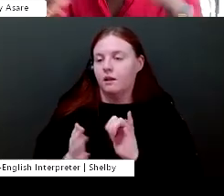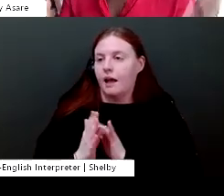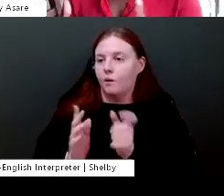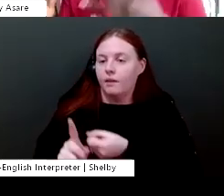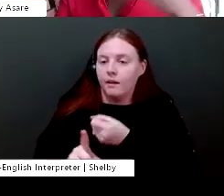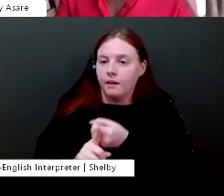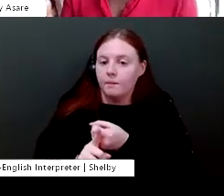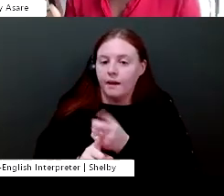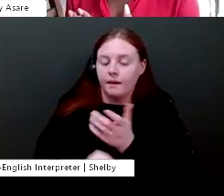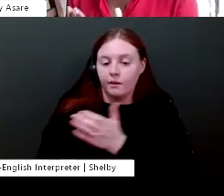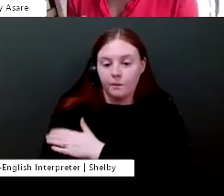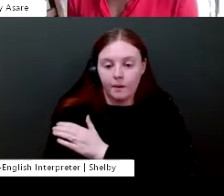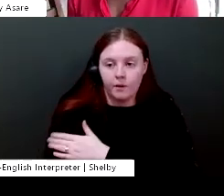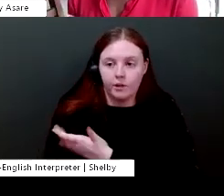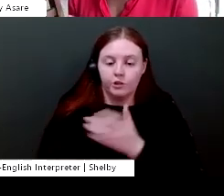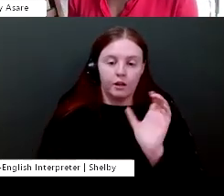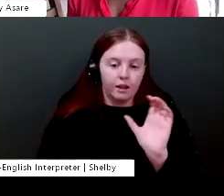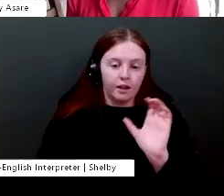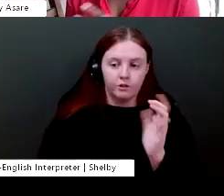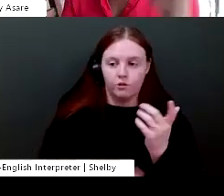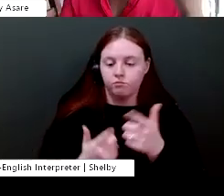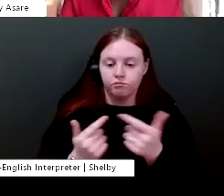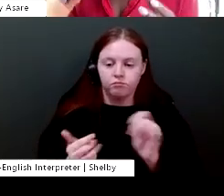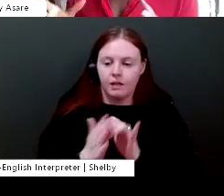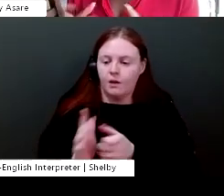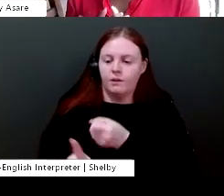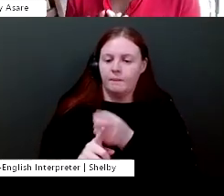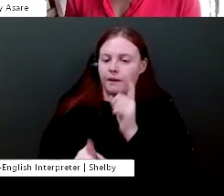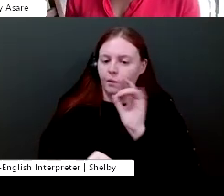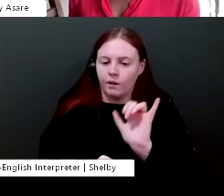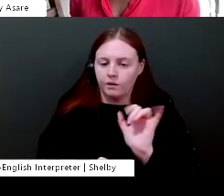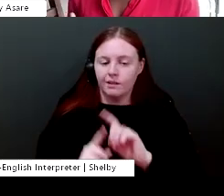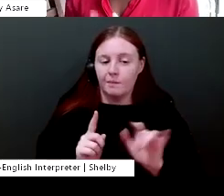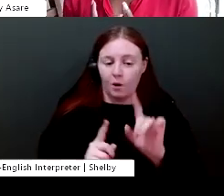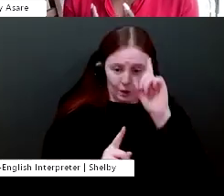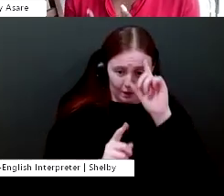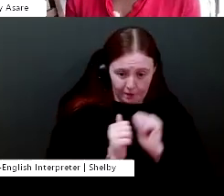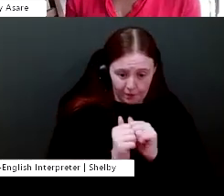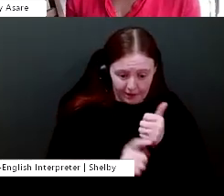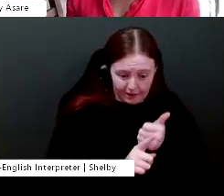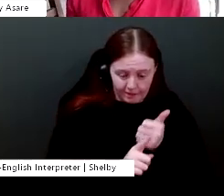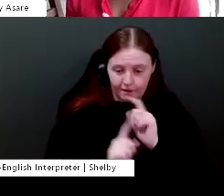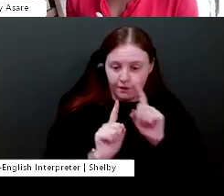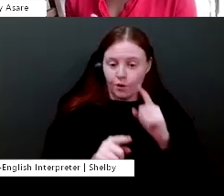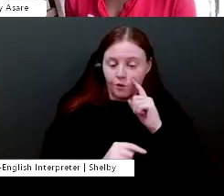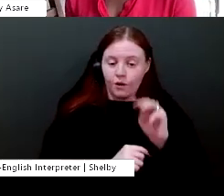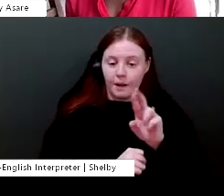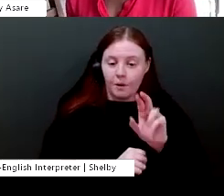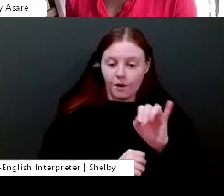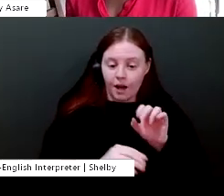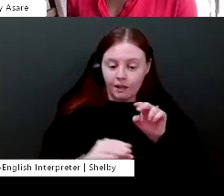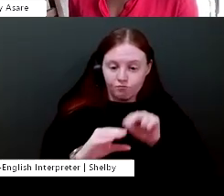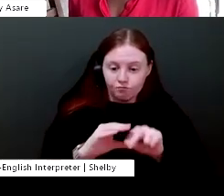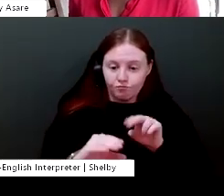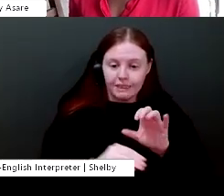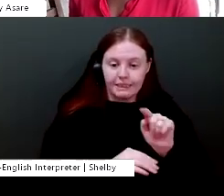their blood pressure, cholesterol, so forth and so on, but also at the brain level when they go for their next MRI scan or their CAT scan, so